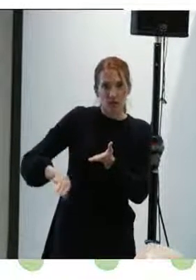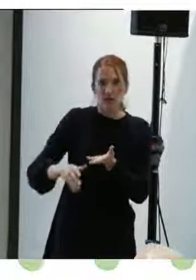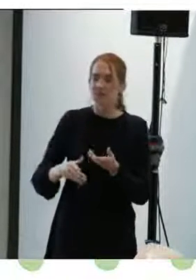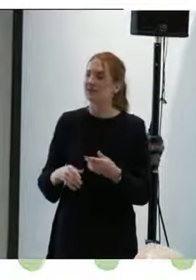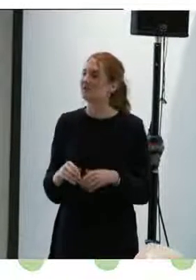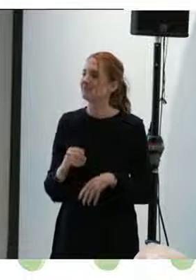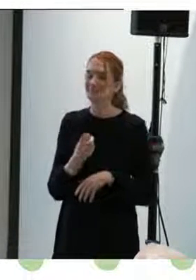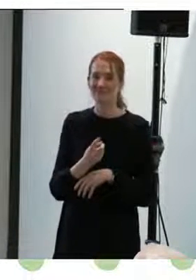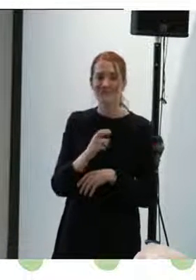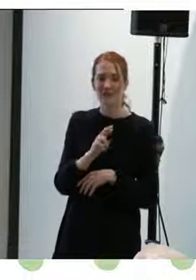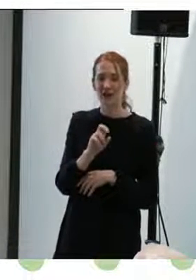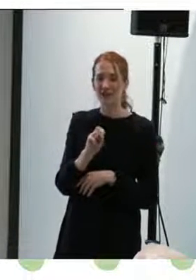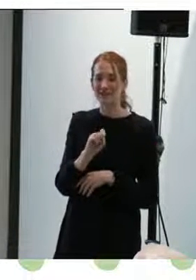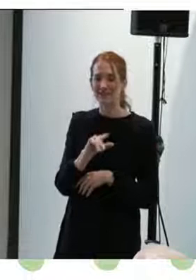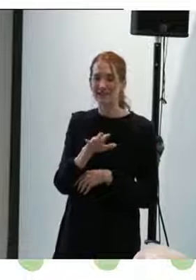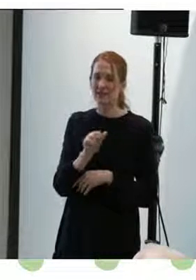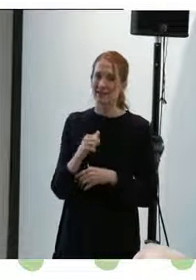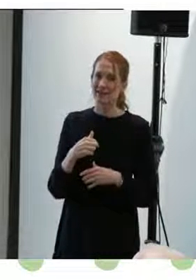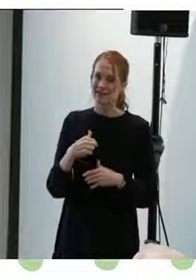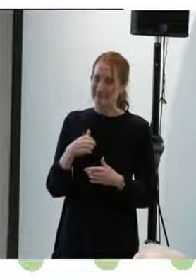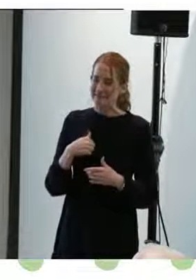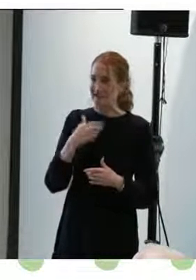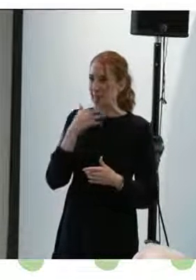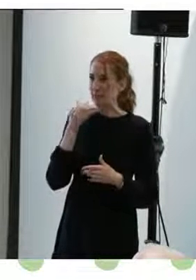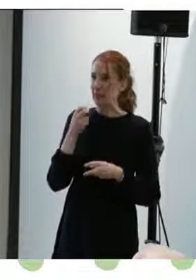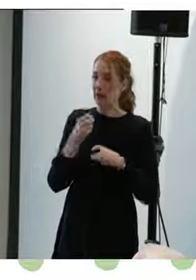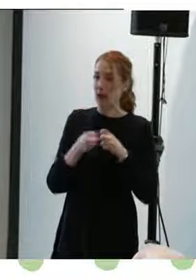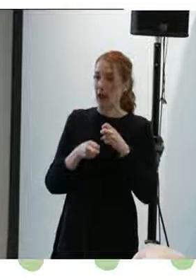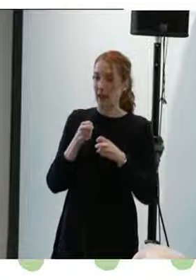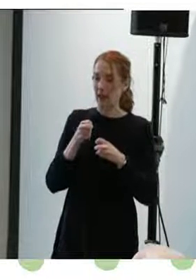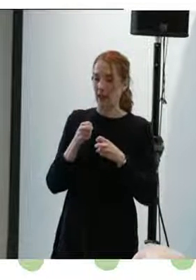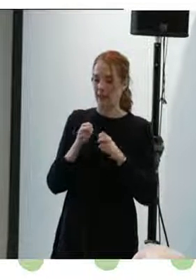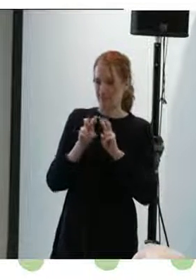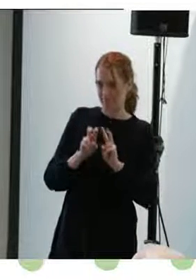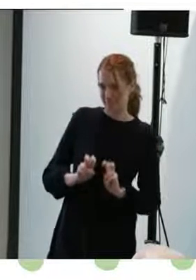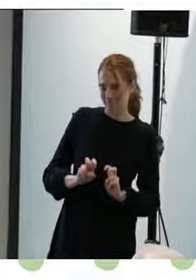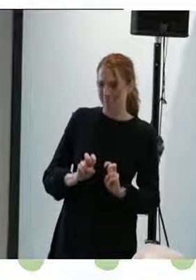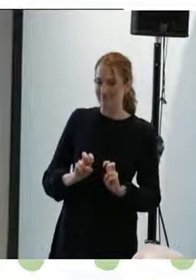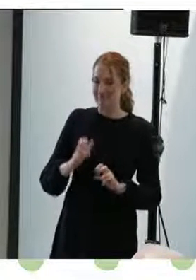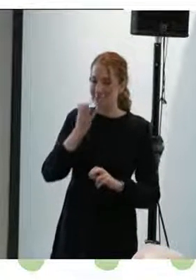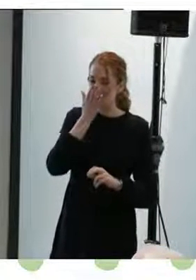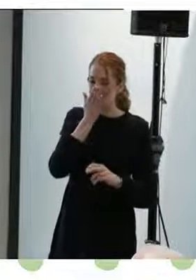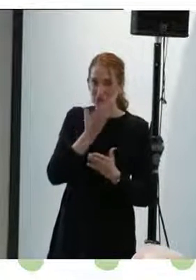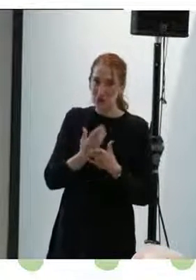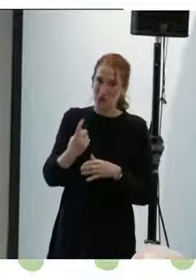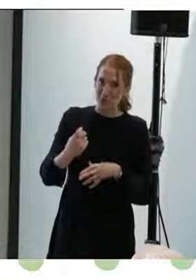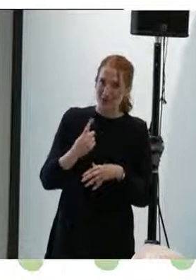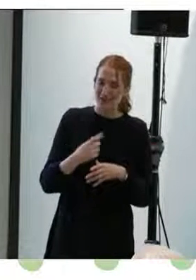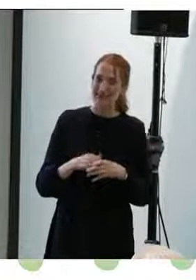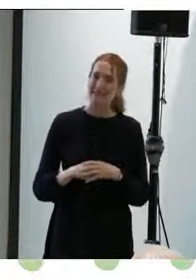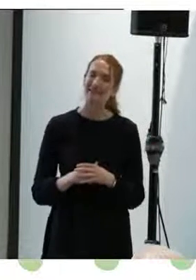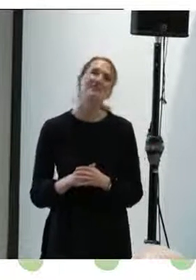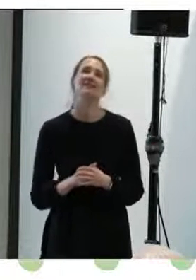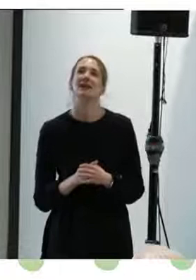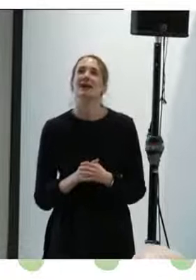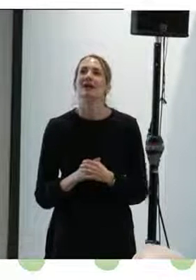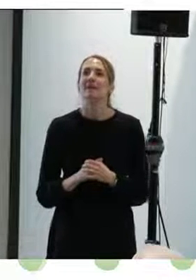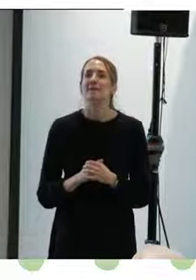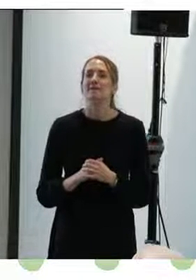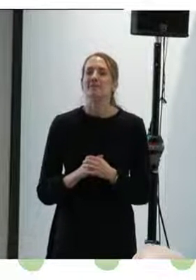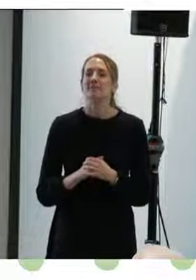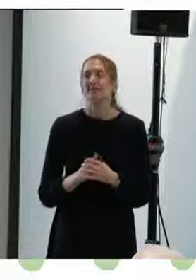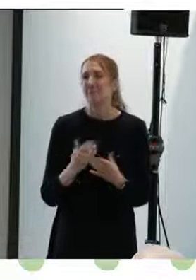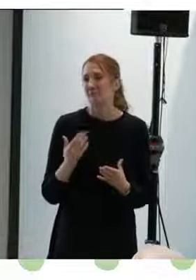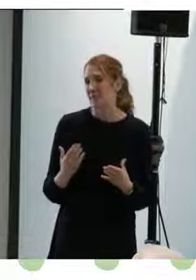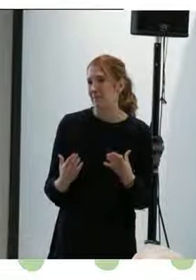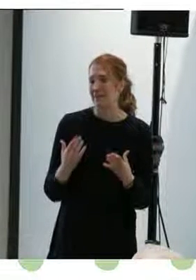As I said, I'm much better at problems. But that's a really good question. I mean, I think one thing you might